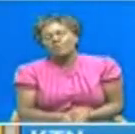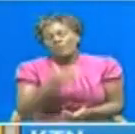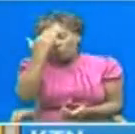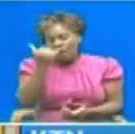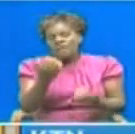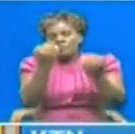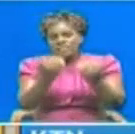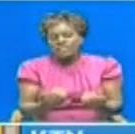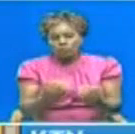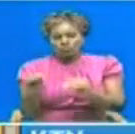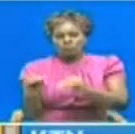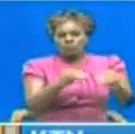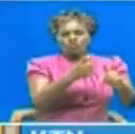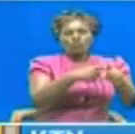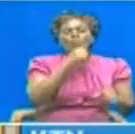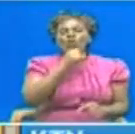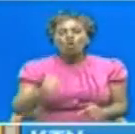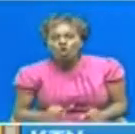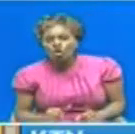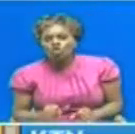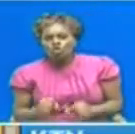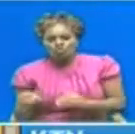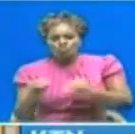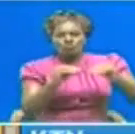do we need to move from the current mode of